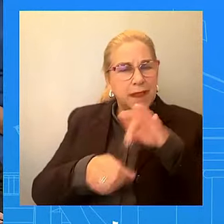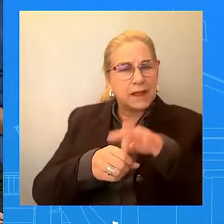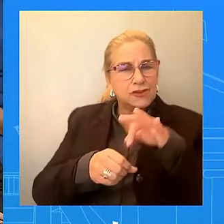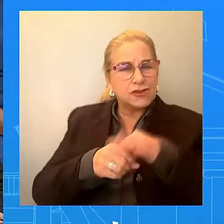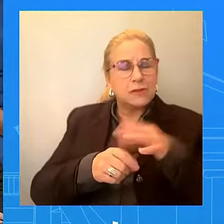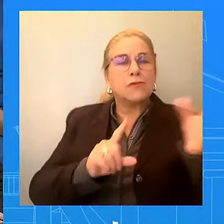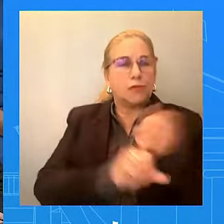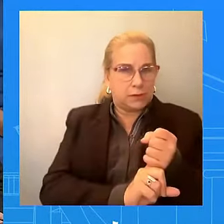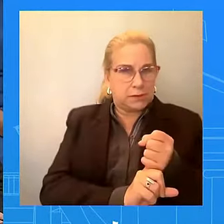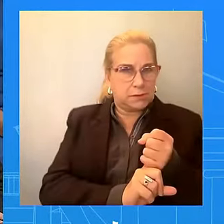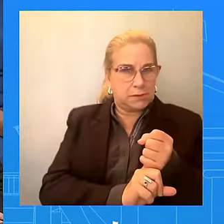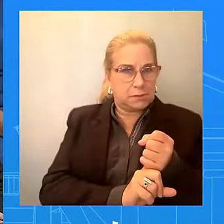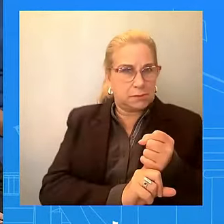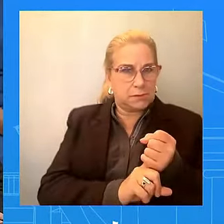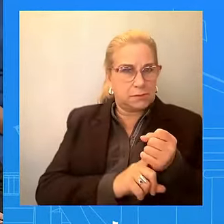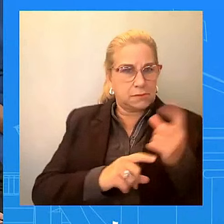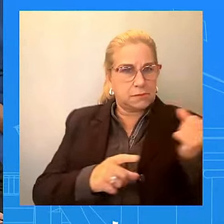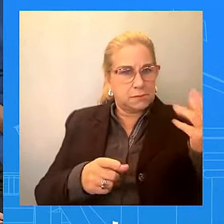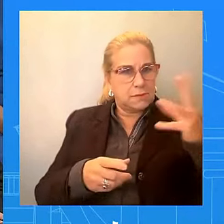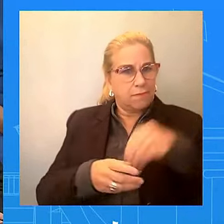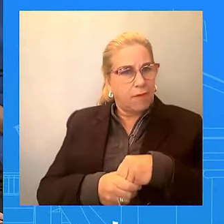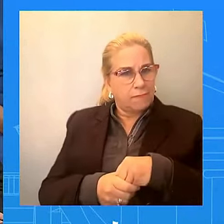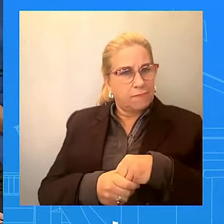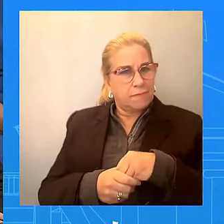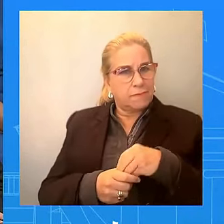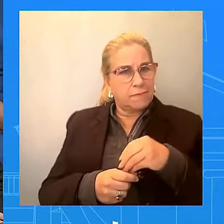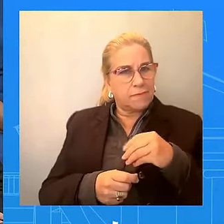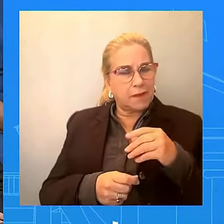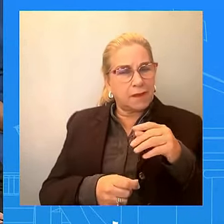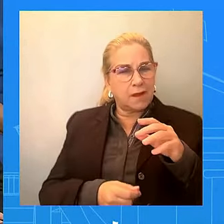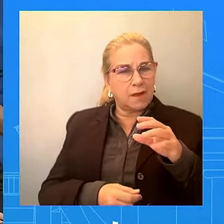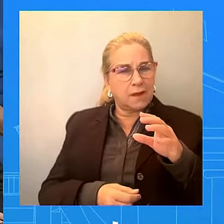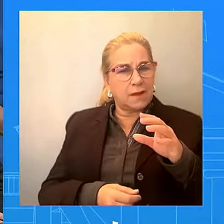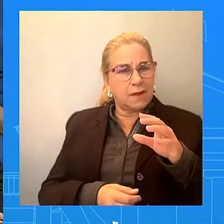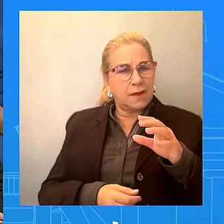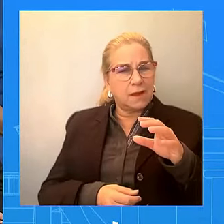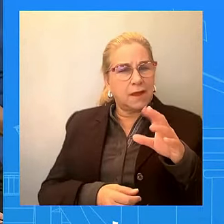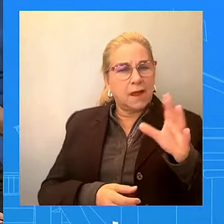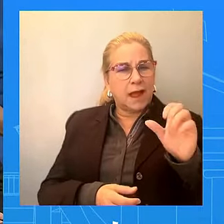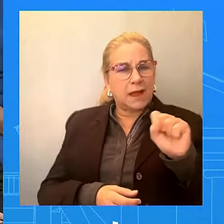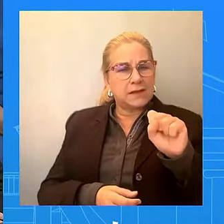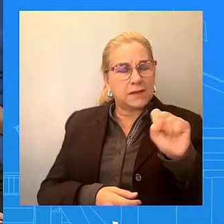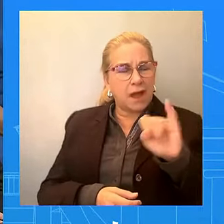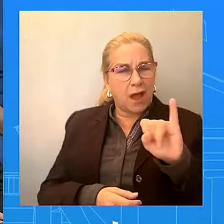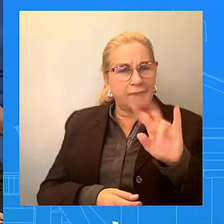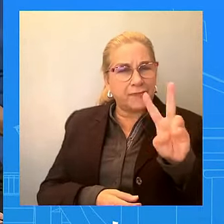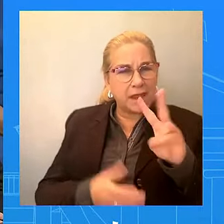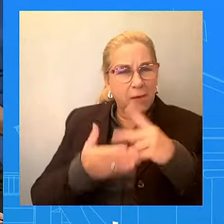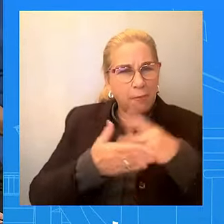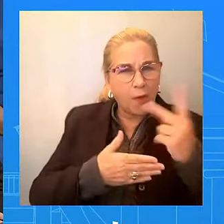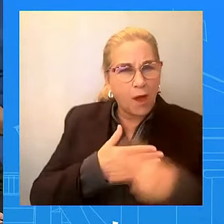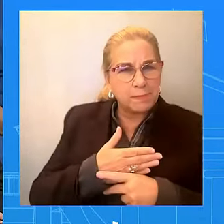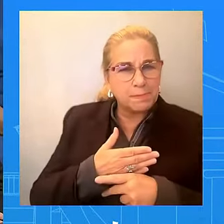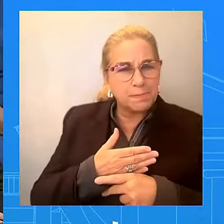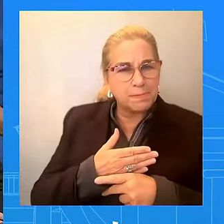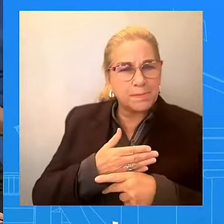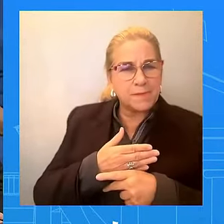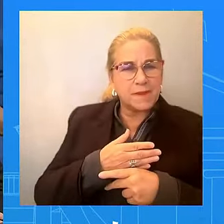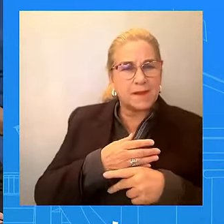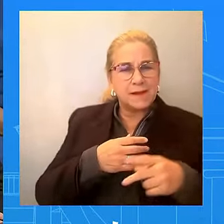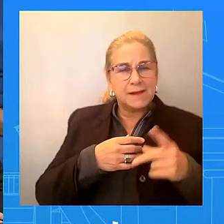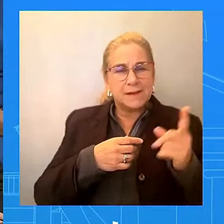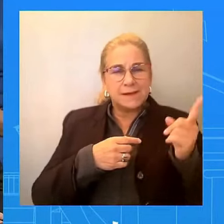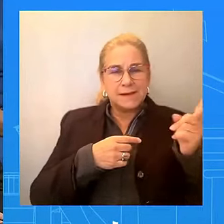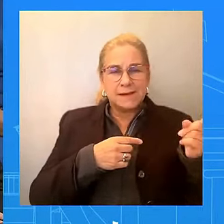program. The State Department is telling us he was not part of the SIV program, which had strenuous vetting. They say